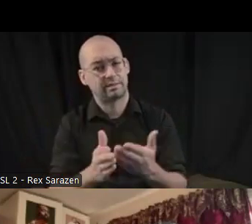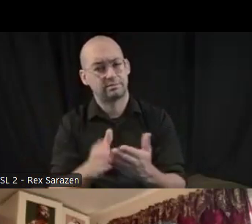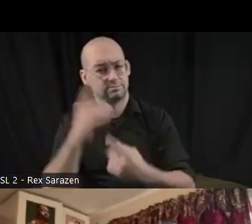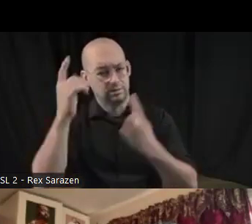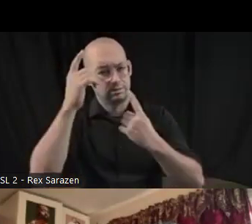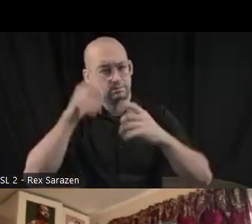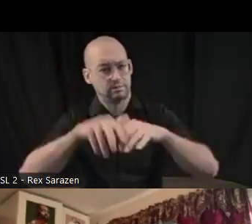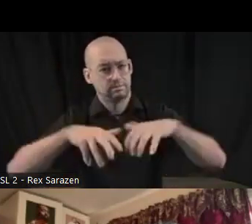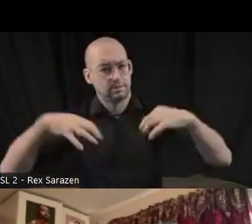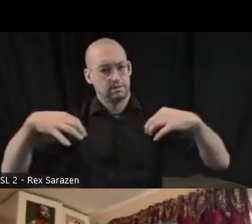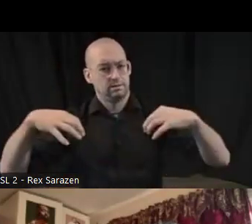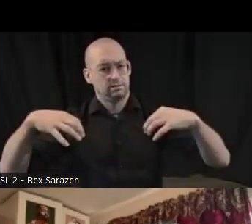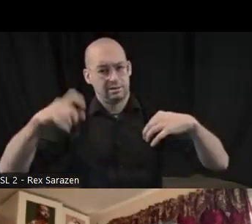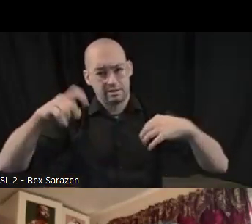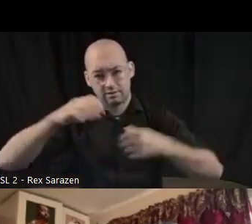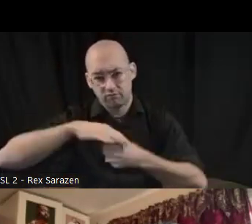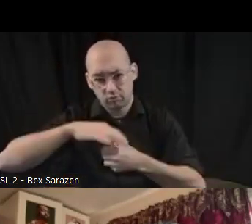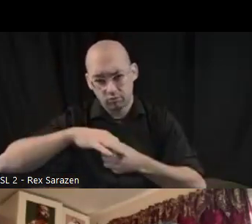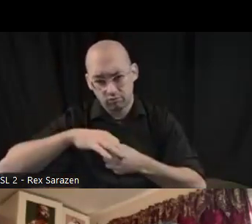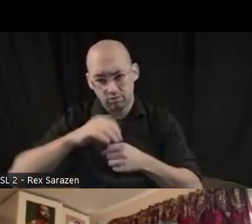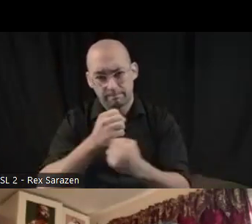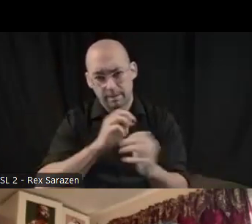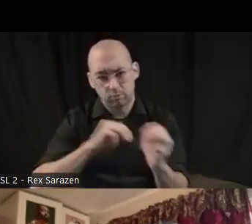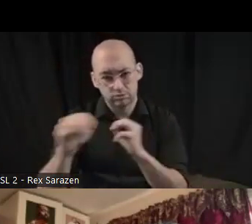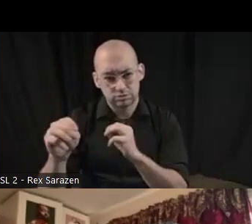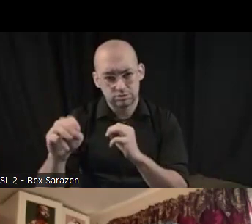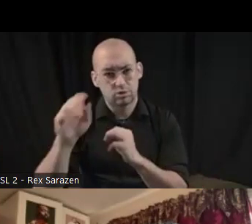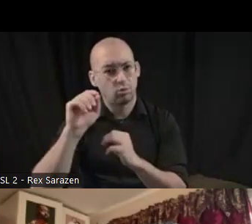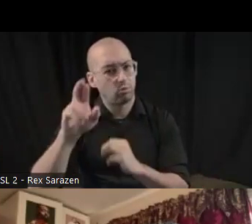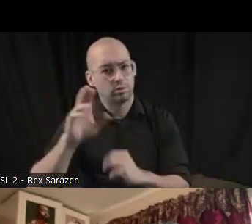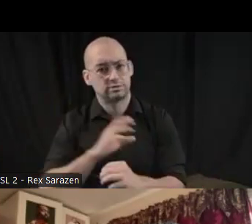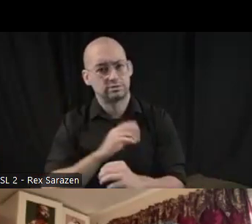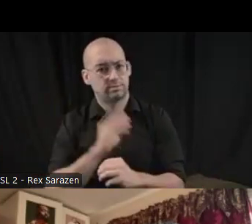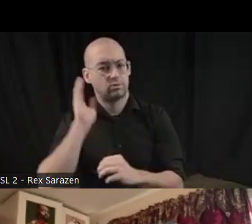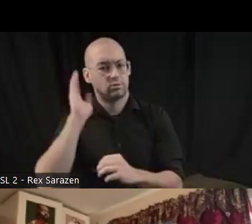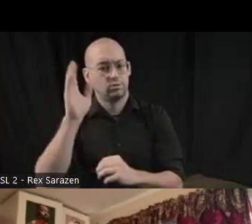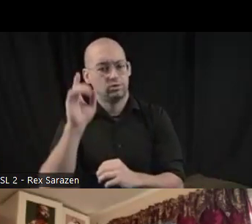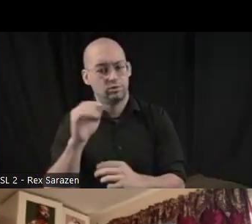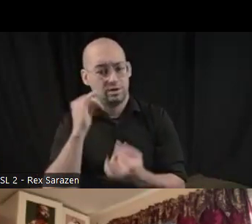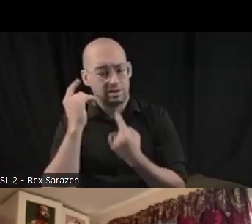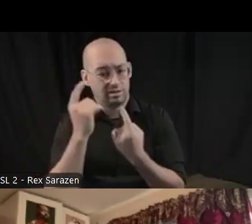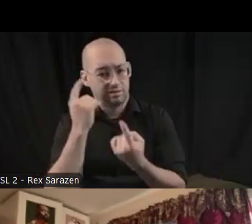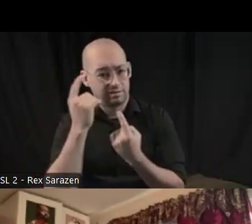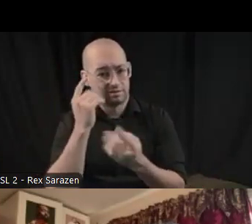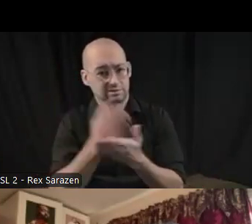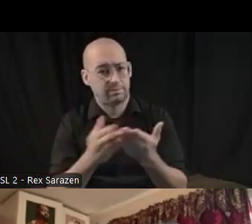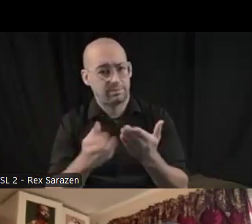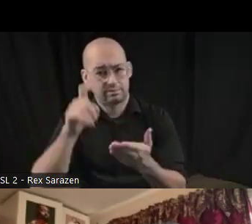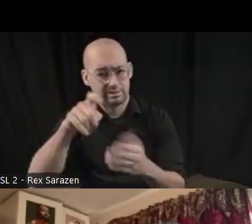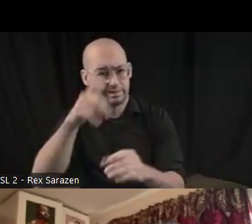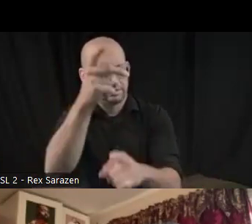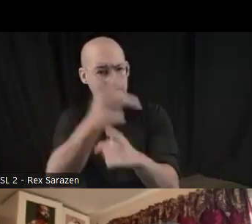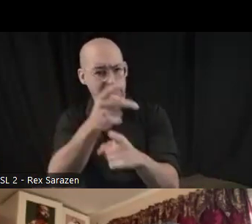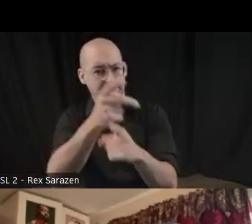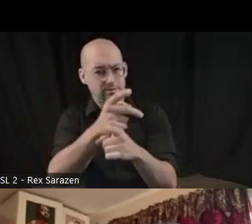that? Do we need to make a motion, or do we just accept that we're going to do this? Because I really do think it's something we need to keep on the radar. I also think